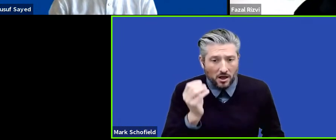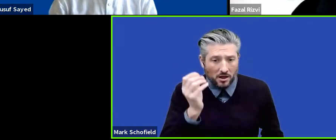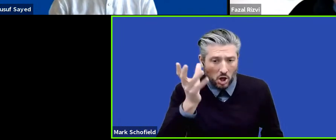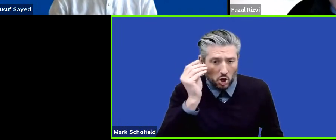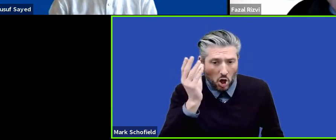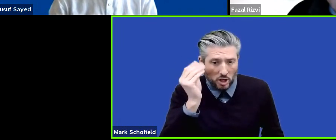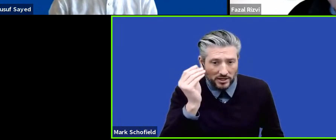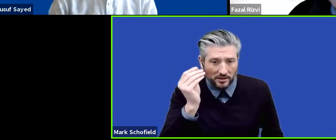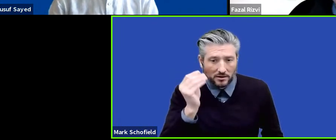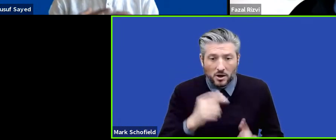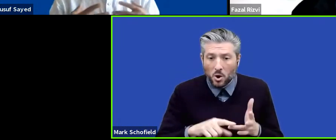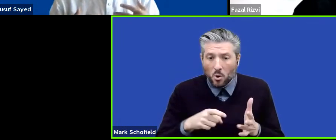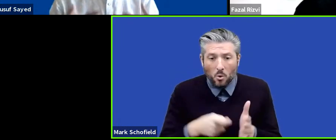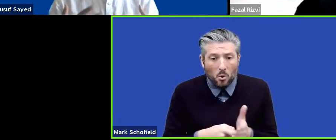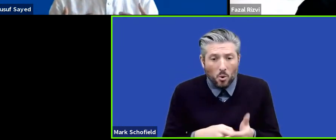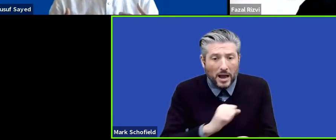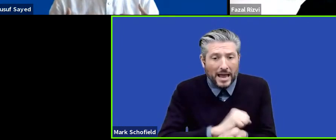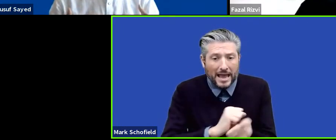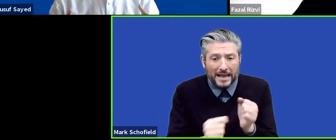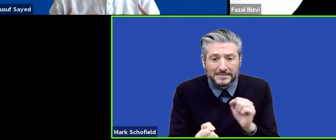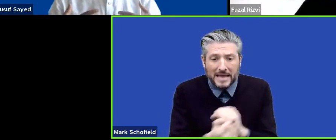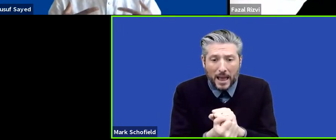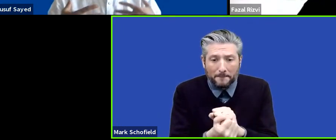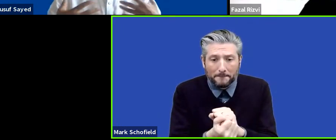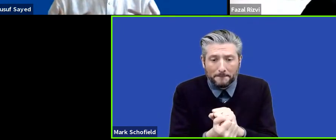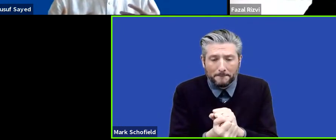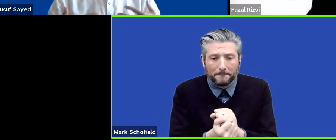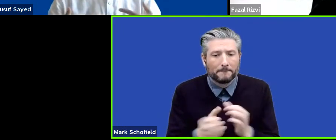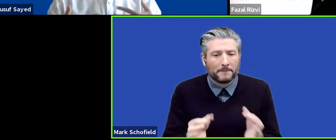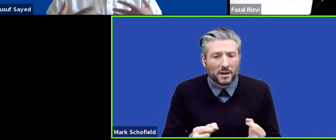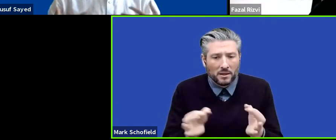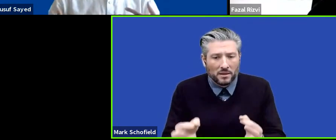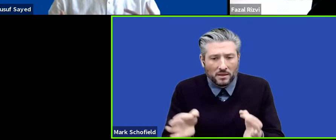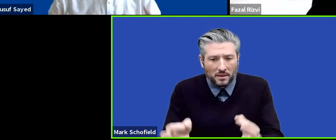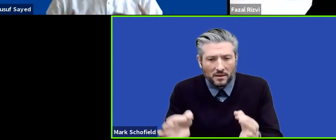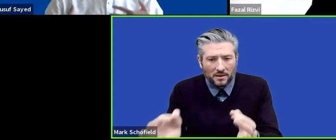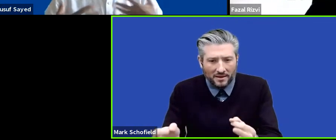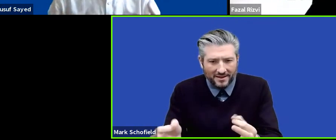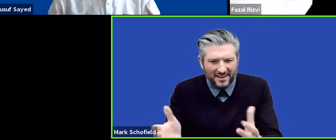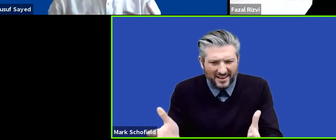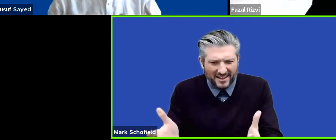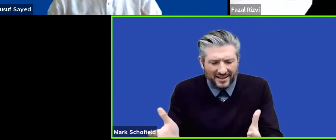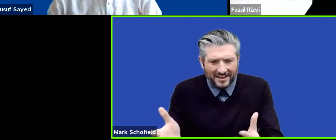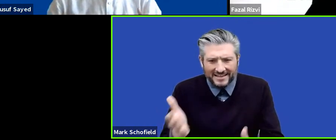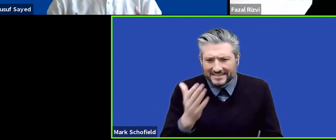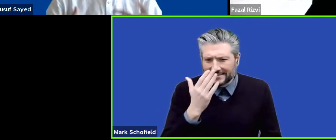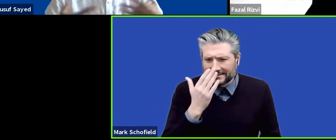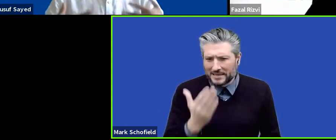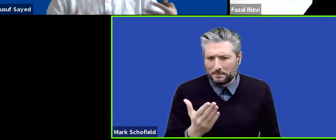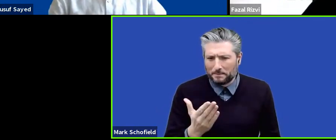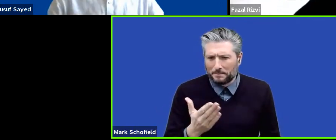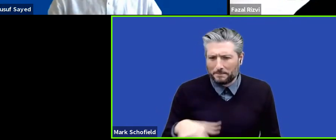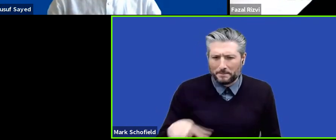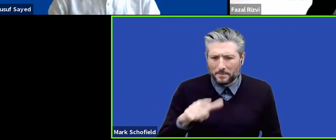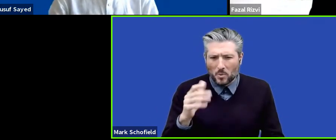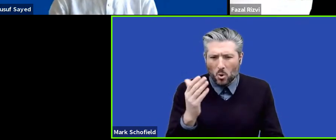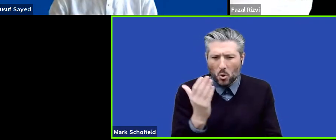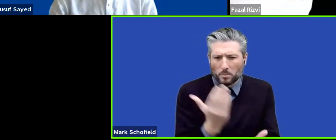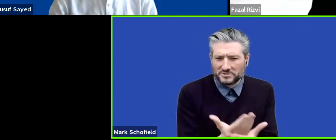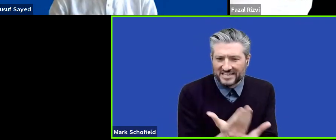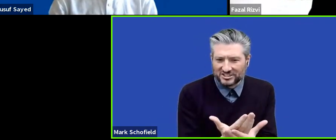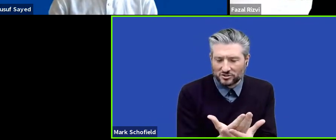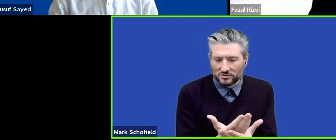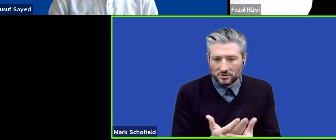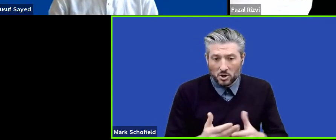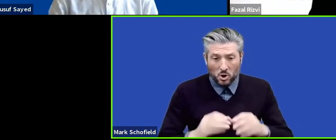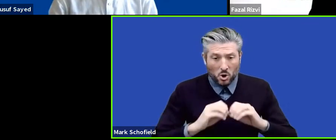rescheduling exams. In other words, there's an assumption that what we've lost is quite a bit and that what we need to recover is what we had